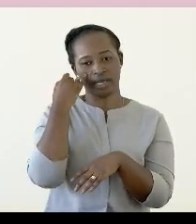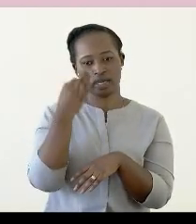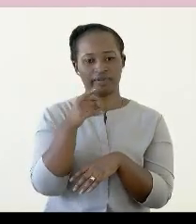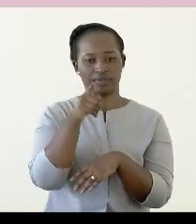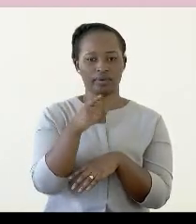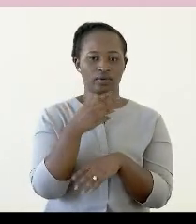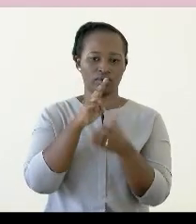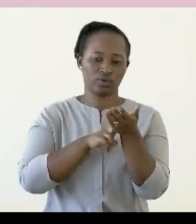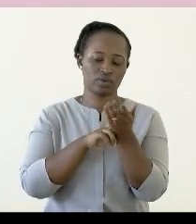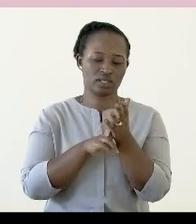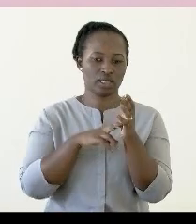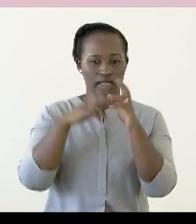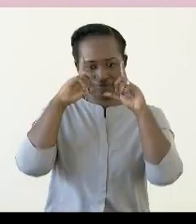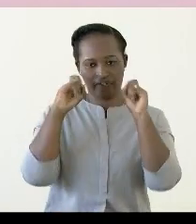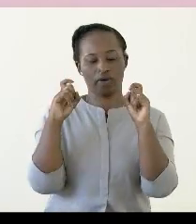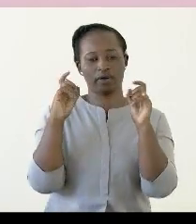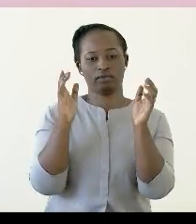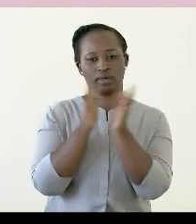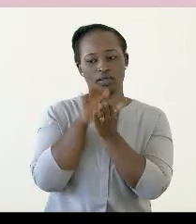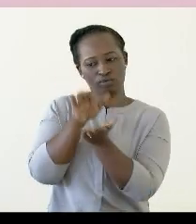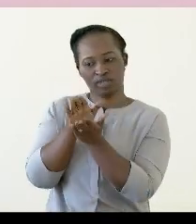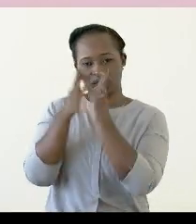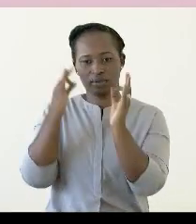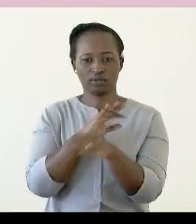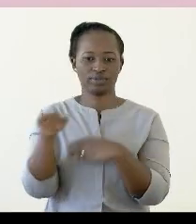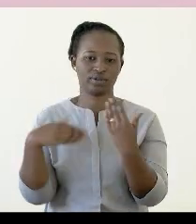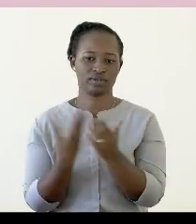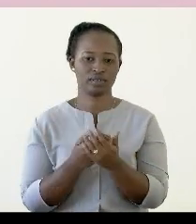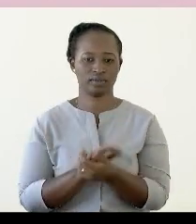you use that technique and keep everything.